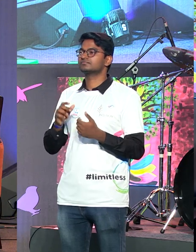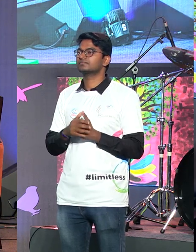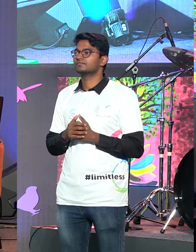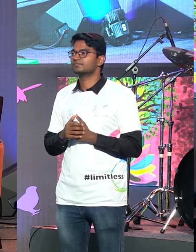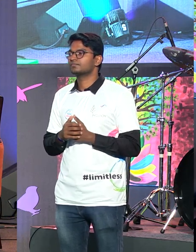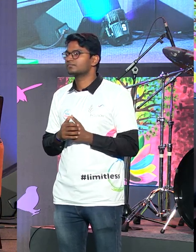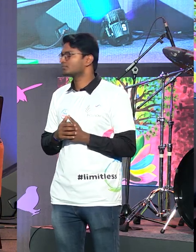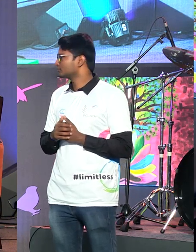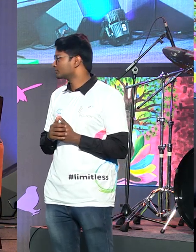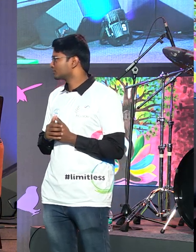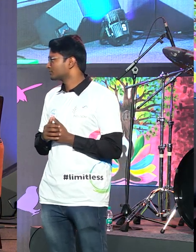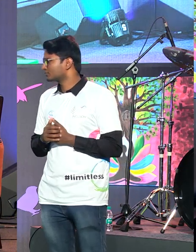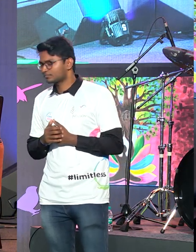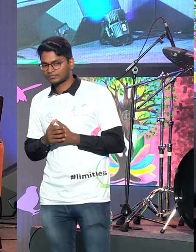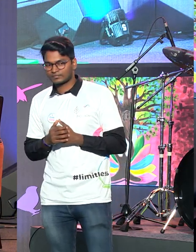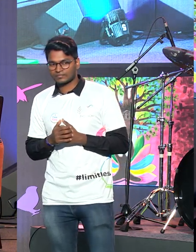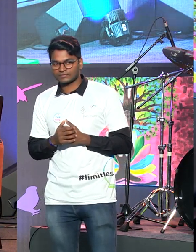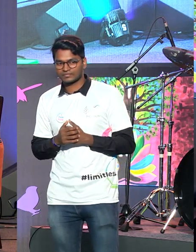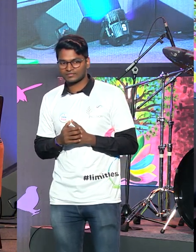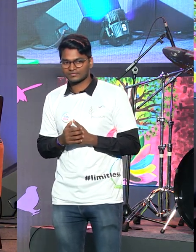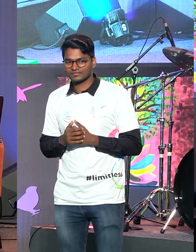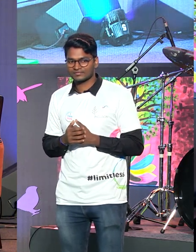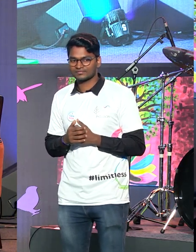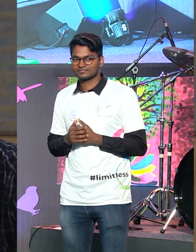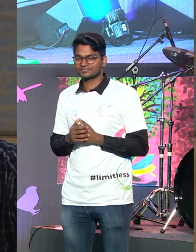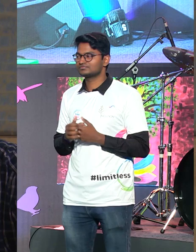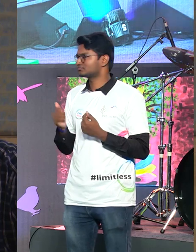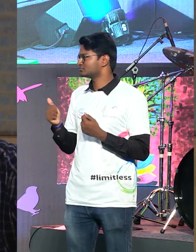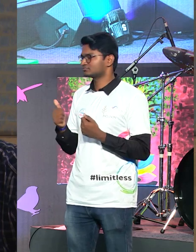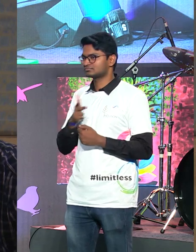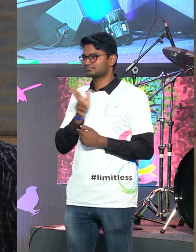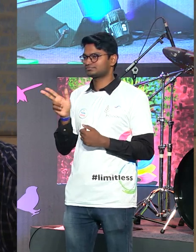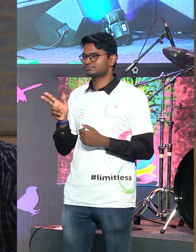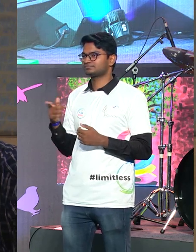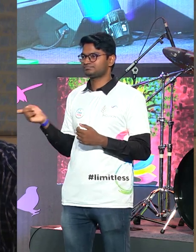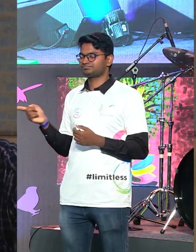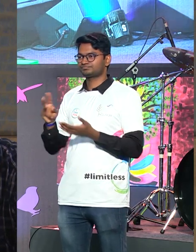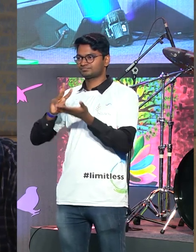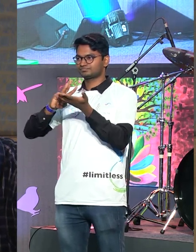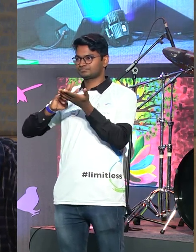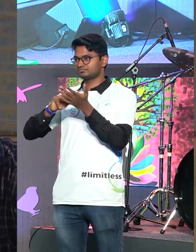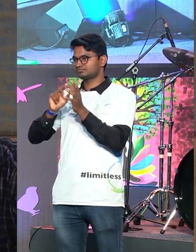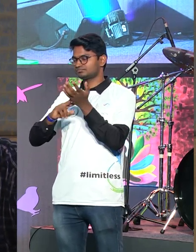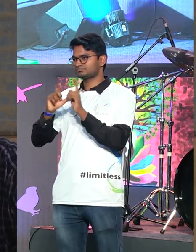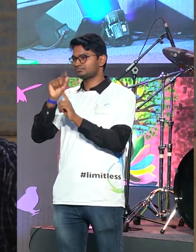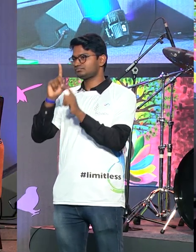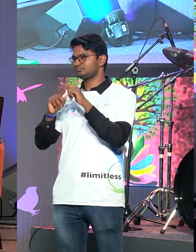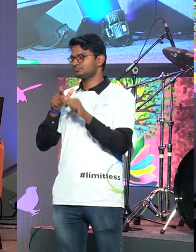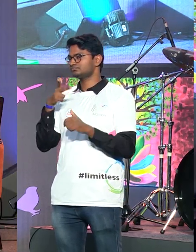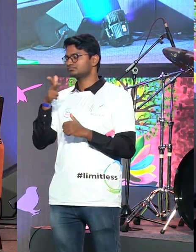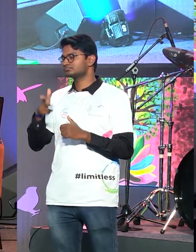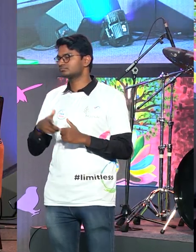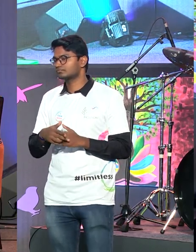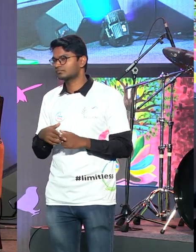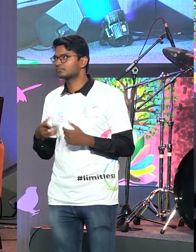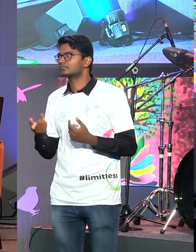by being nasty to him. You have the rights. Yeah. Okay. Nandita, yeah. So, yes, it's true that there